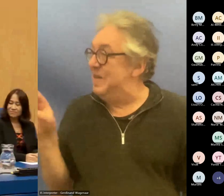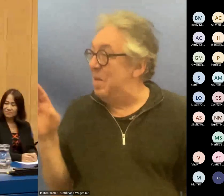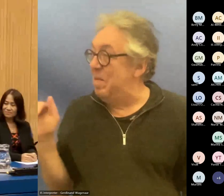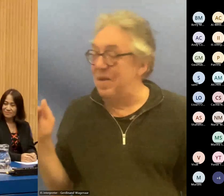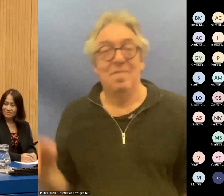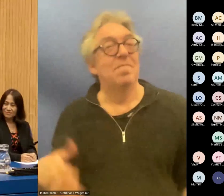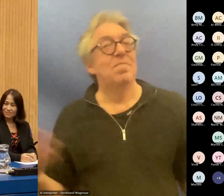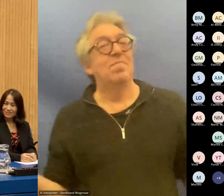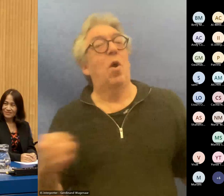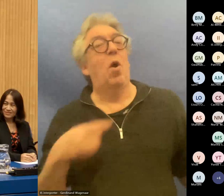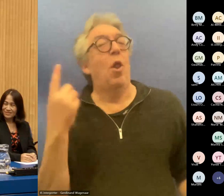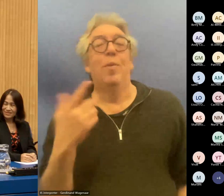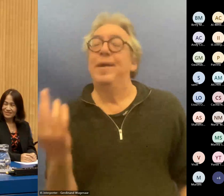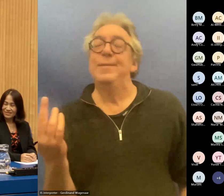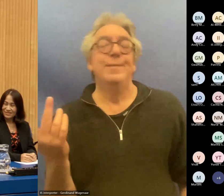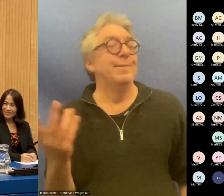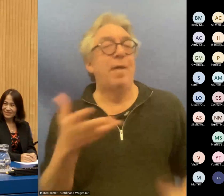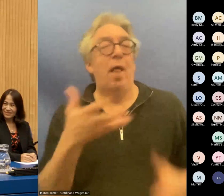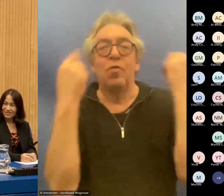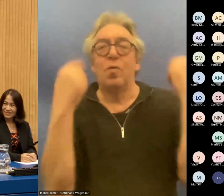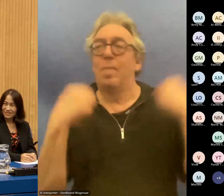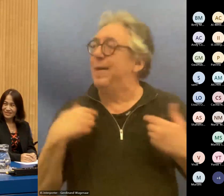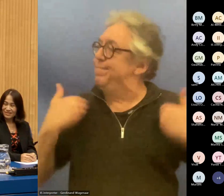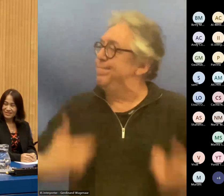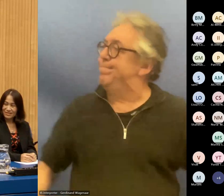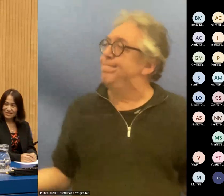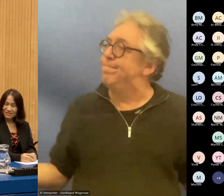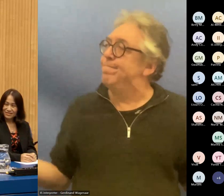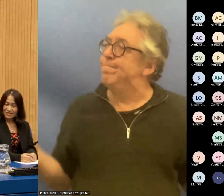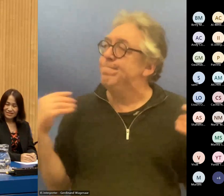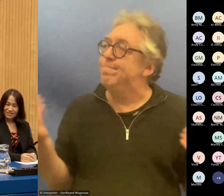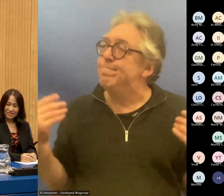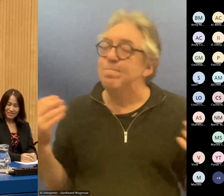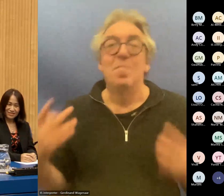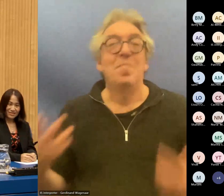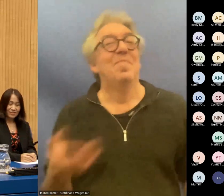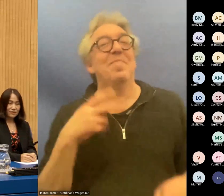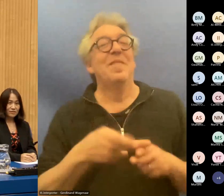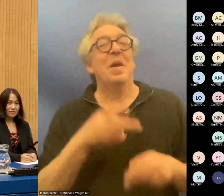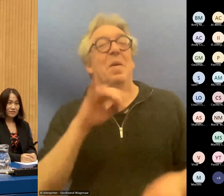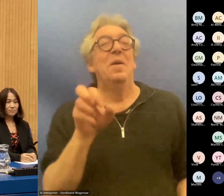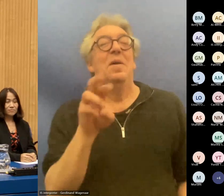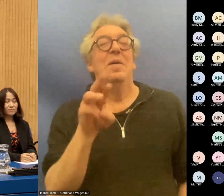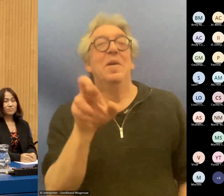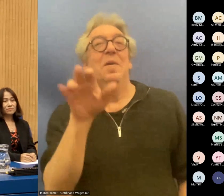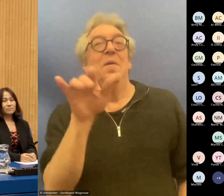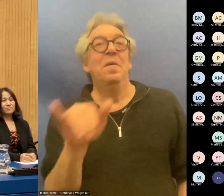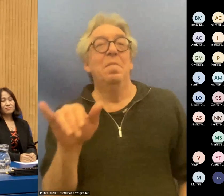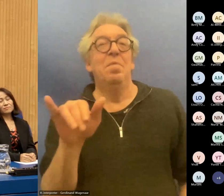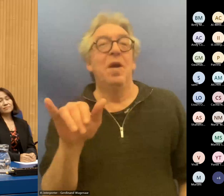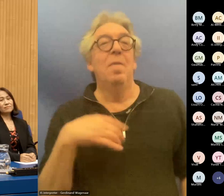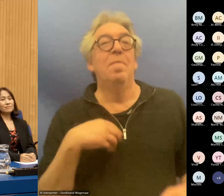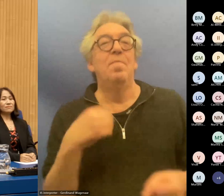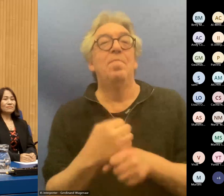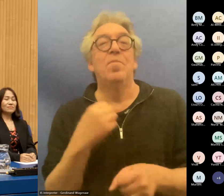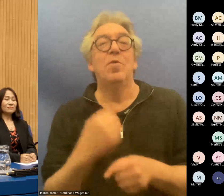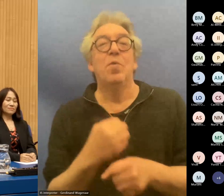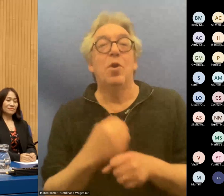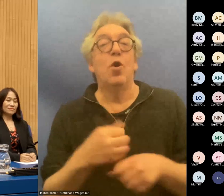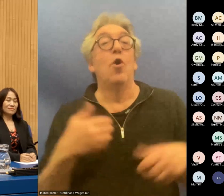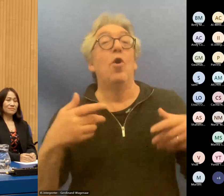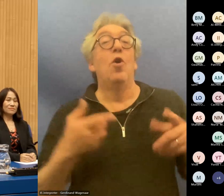overlooked. Sorry about that. Just not. My name is Jeremy Gaskill. I'm with McLean Association for Children in Georgia,